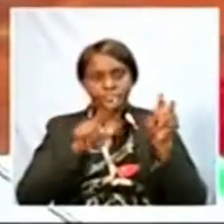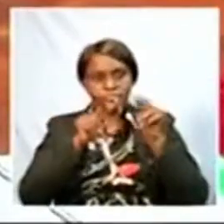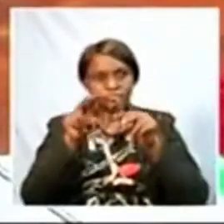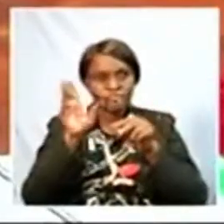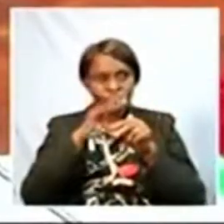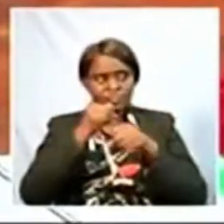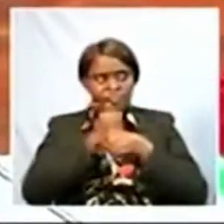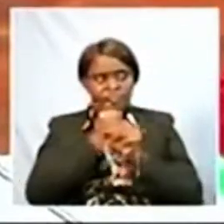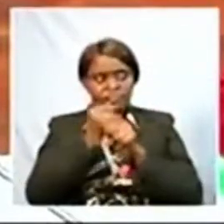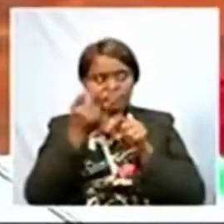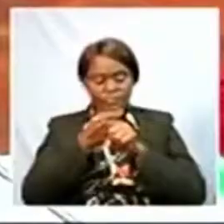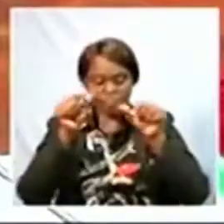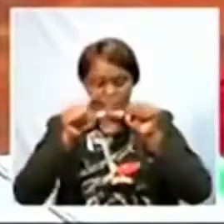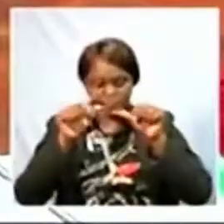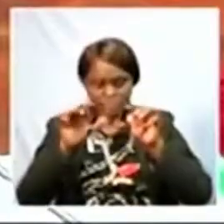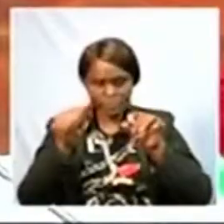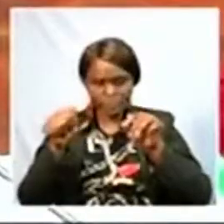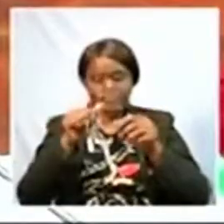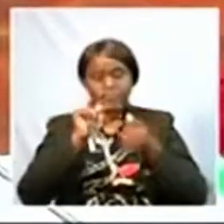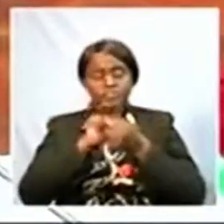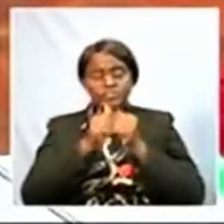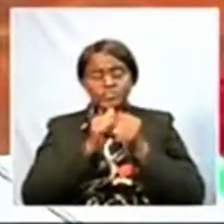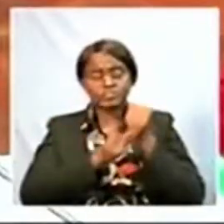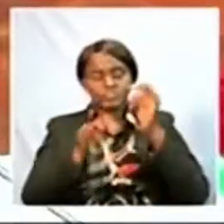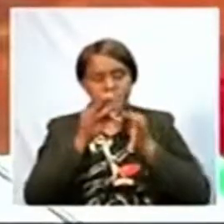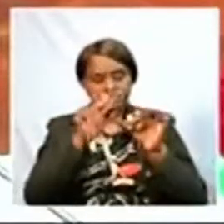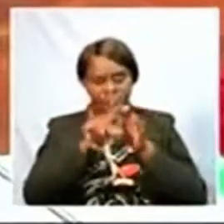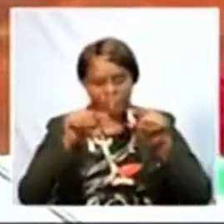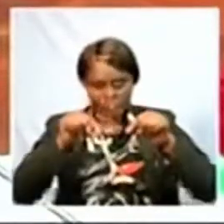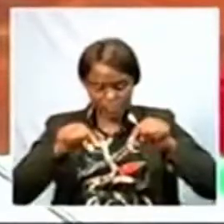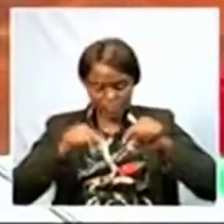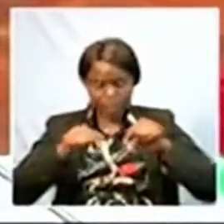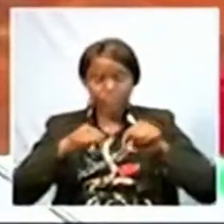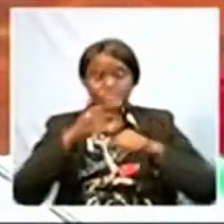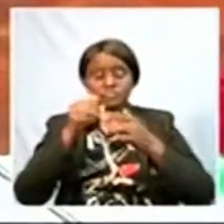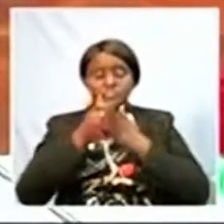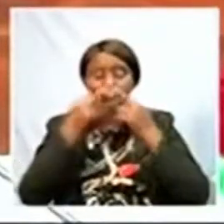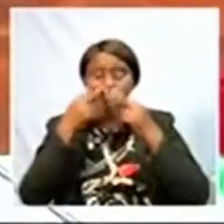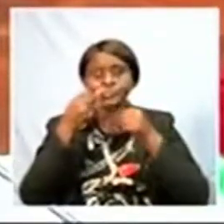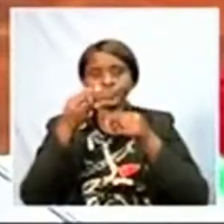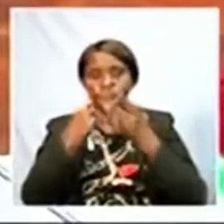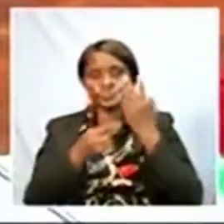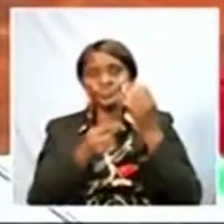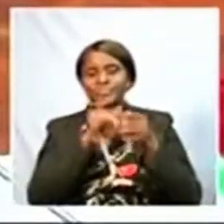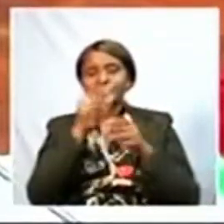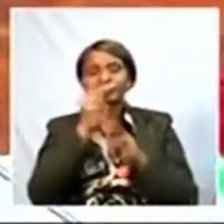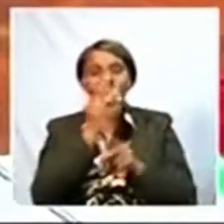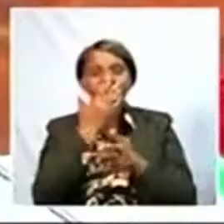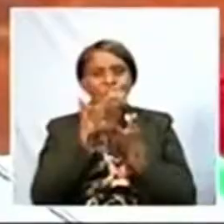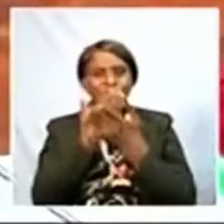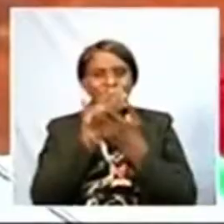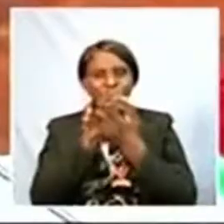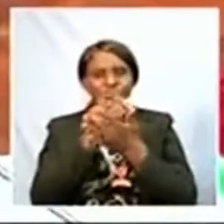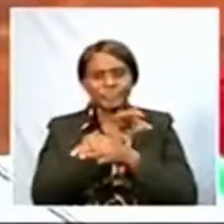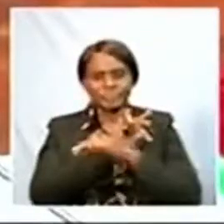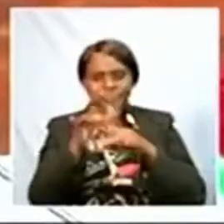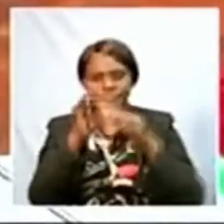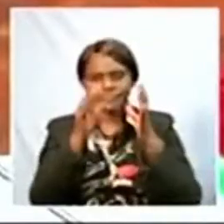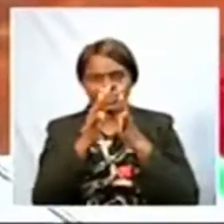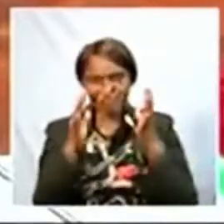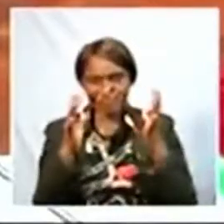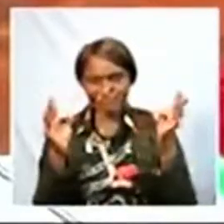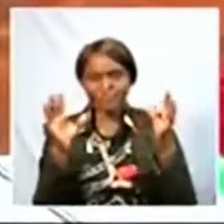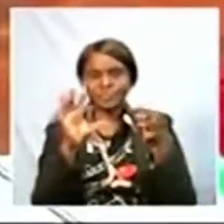observations made by the auditors. The defects highlighted on the floor were as a result of improper curing and lack of expansion